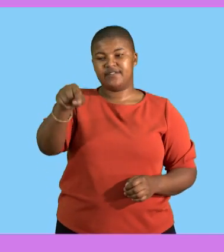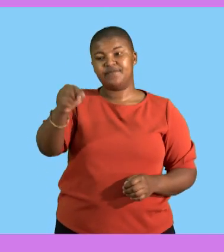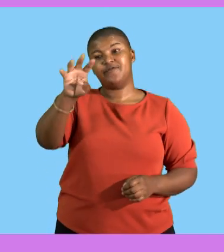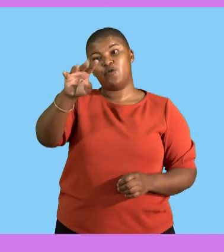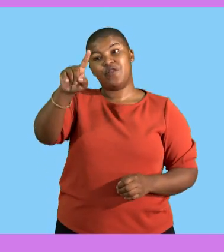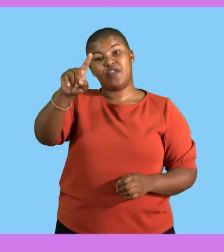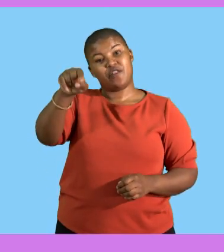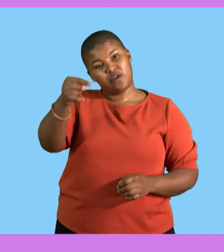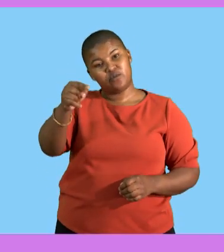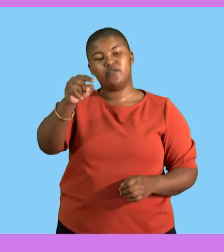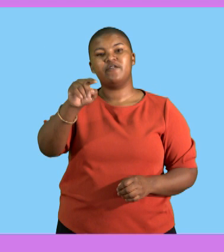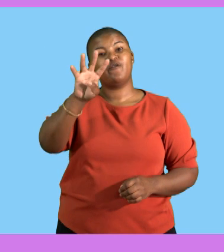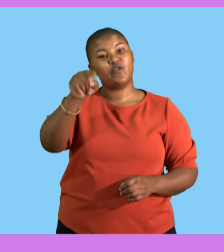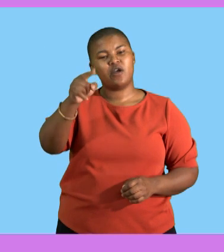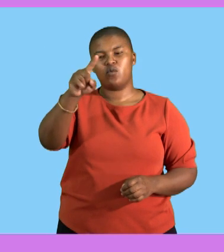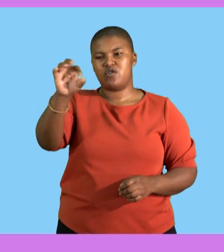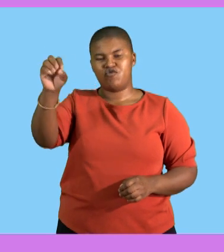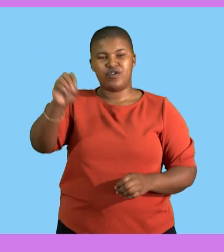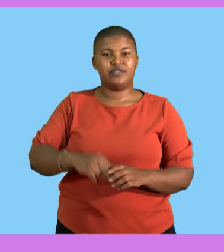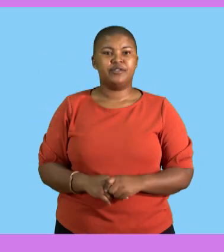followed by